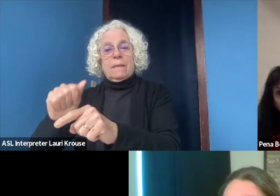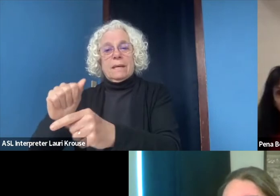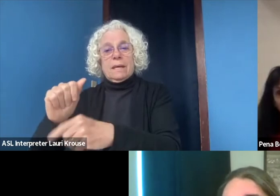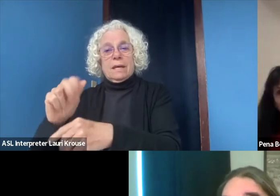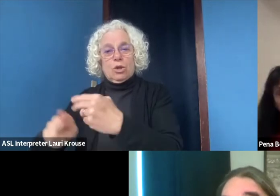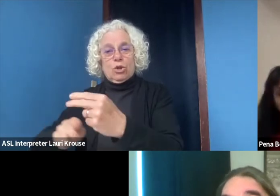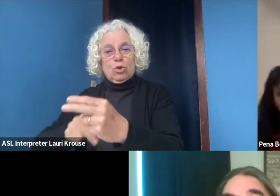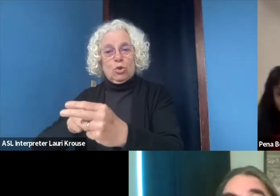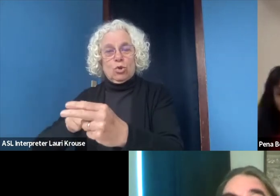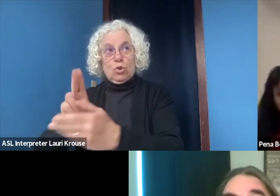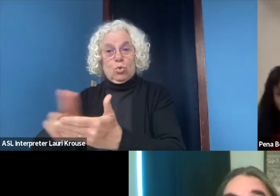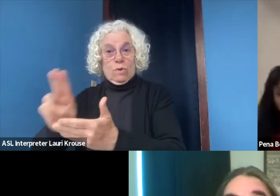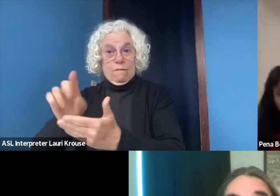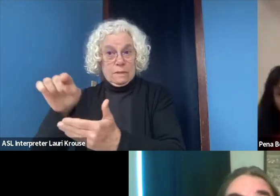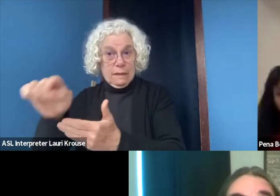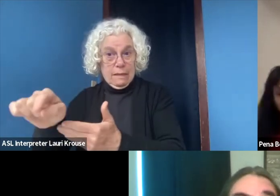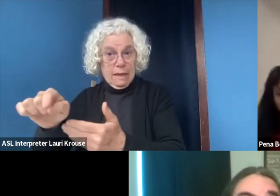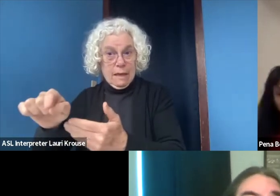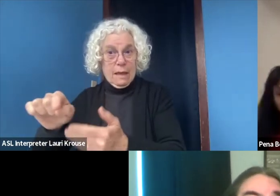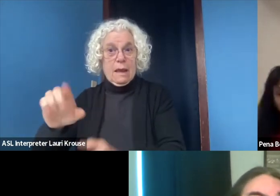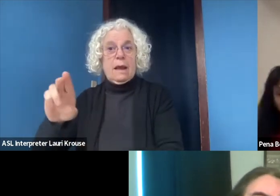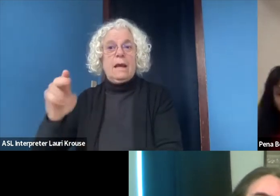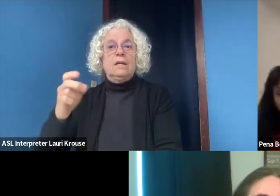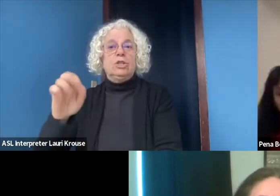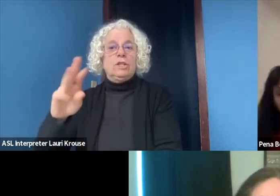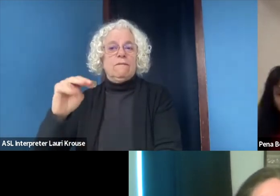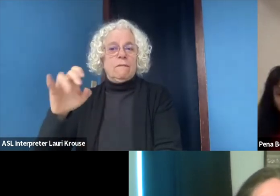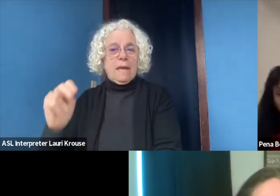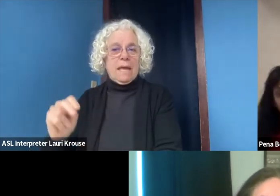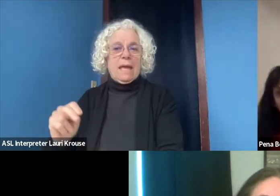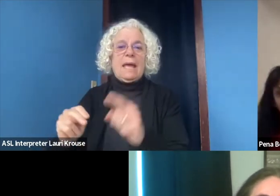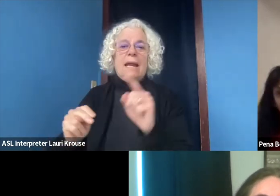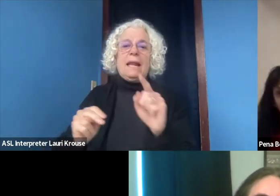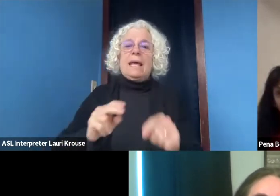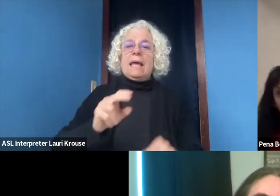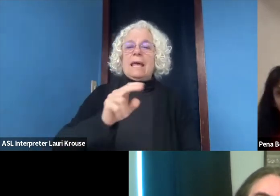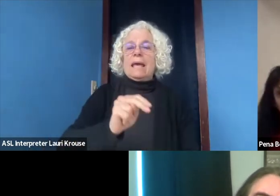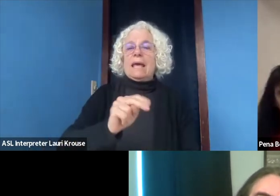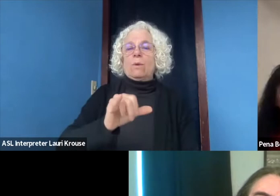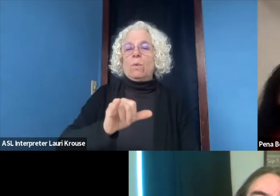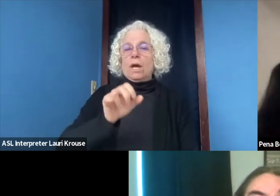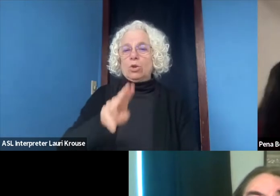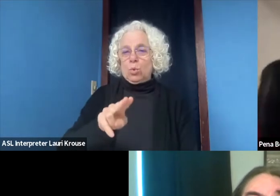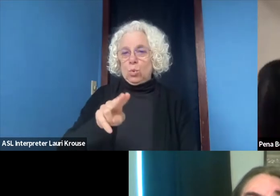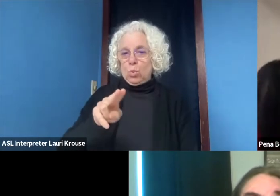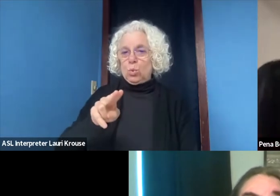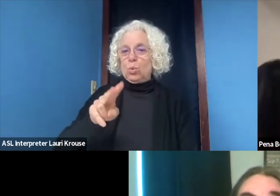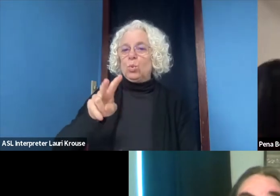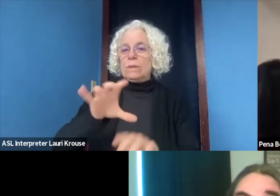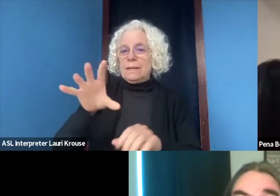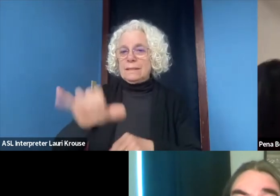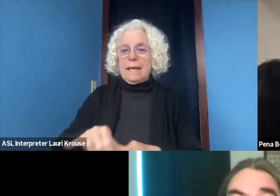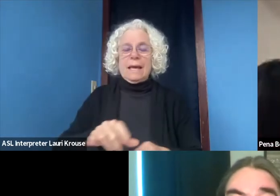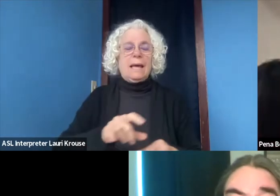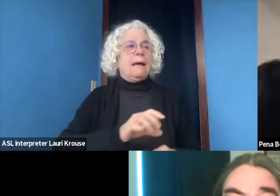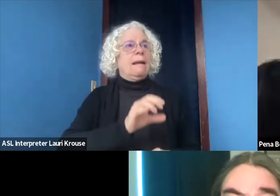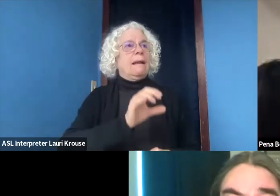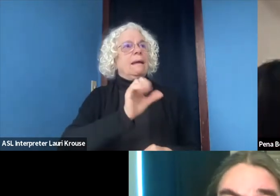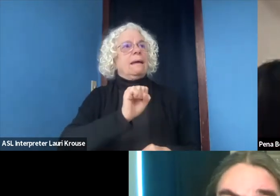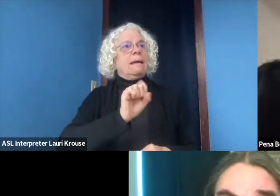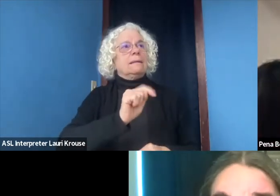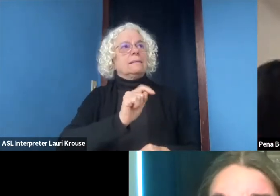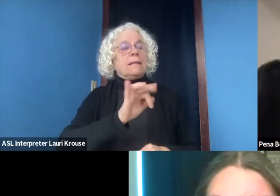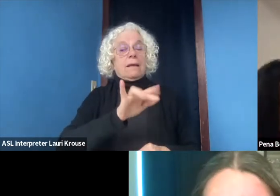Chief Mann does land acknowledgements for NYU. We do them for St. Francis College. We do